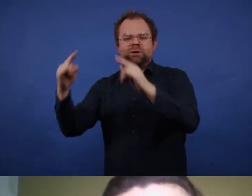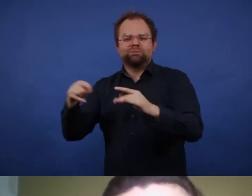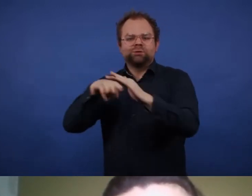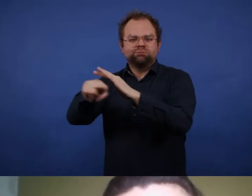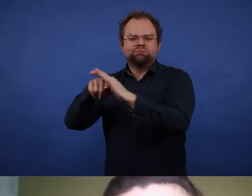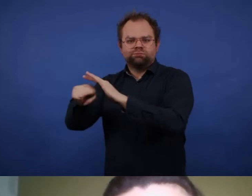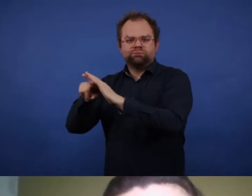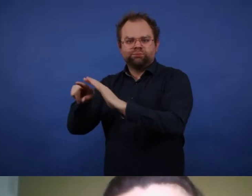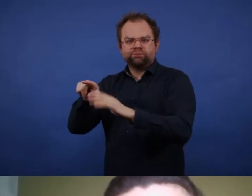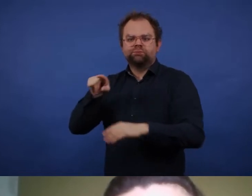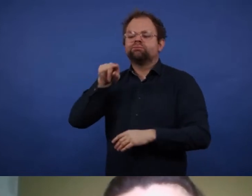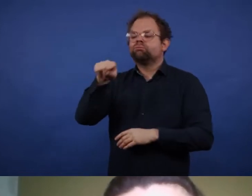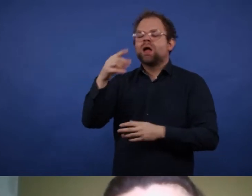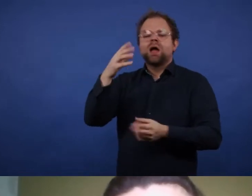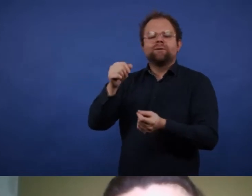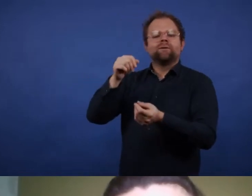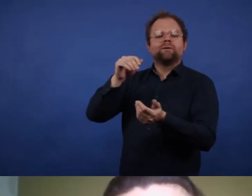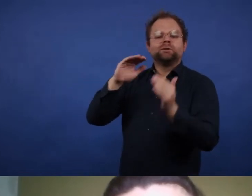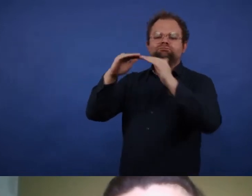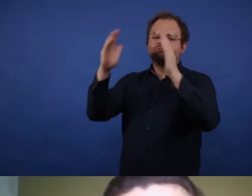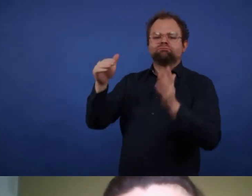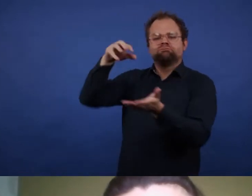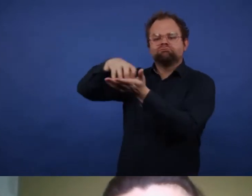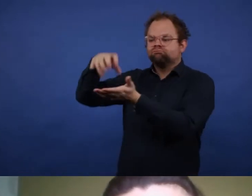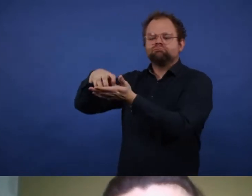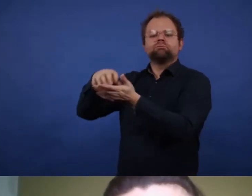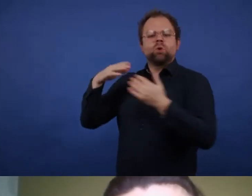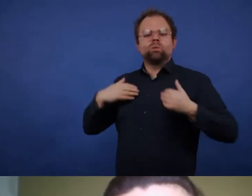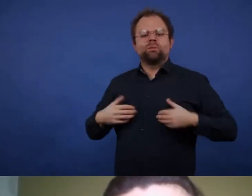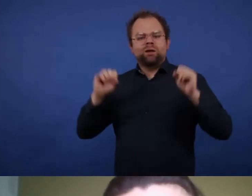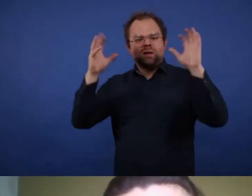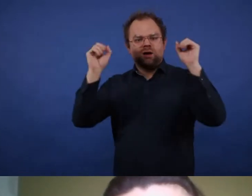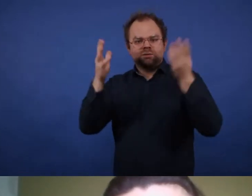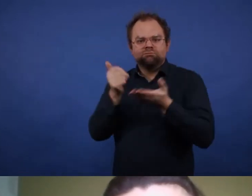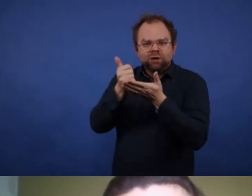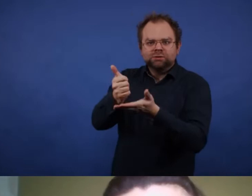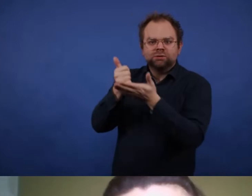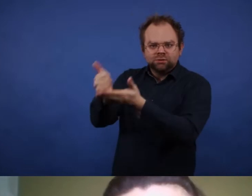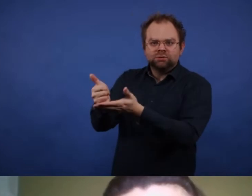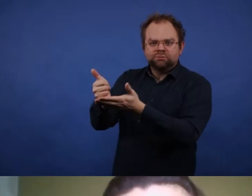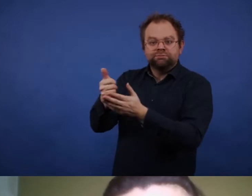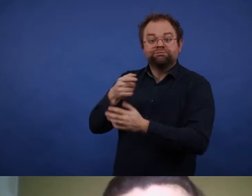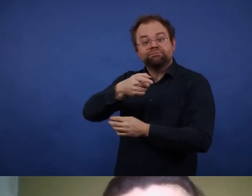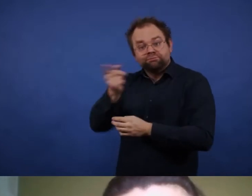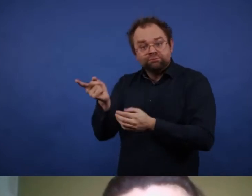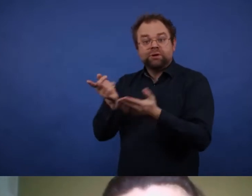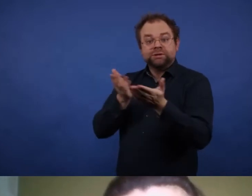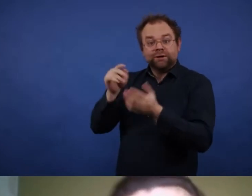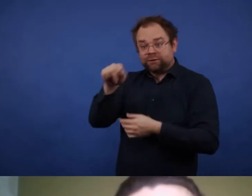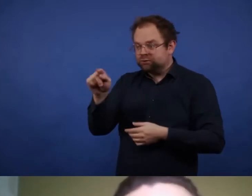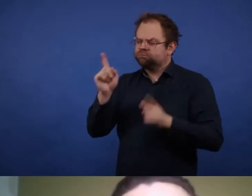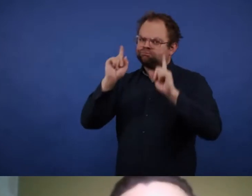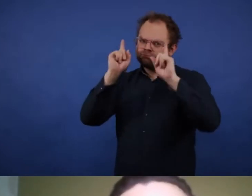with disability, people who have accessibility problems, of course, and make sure that they